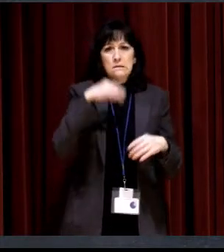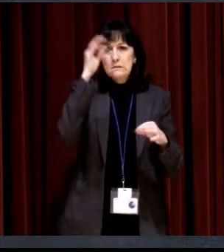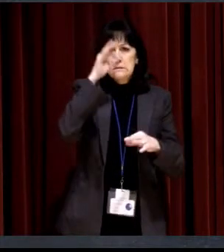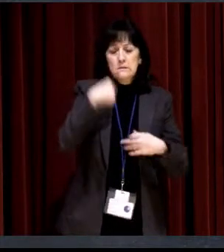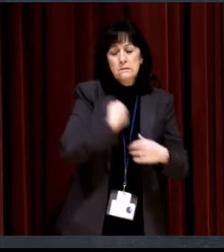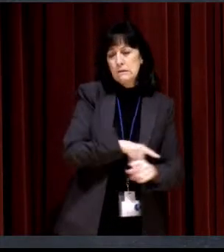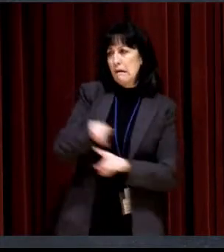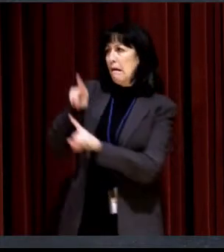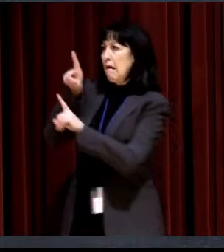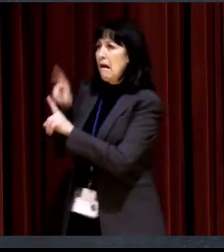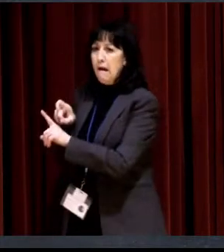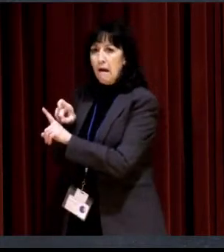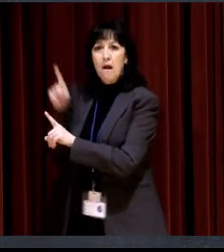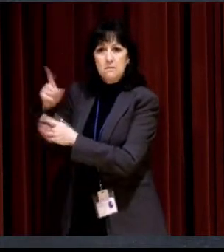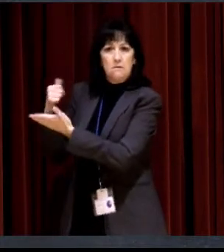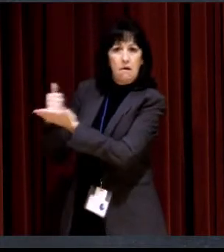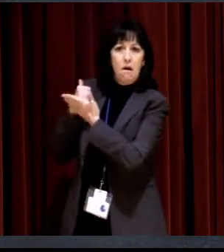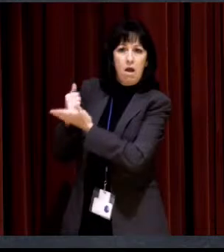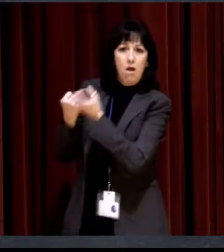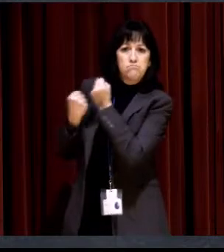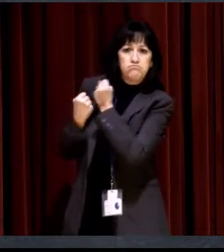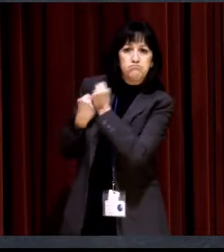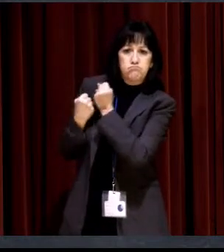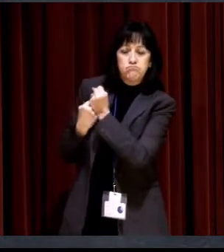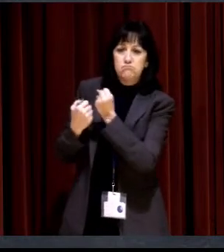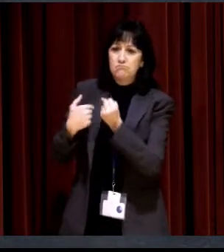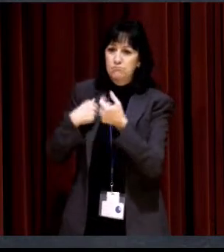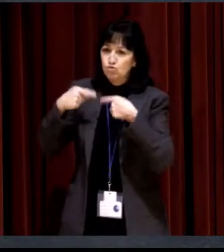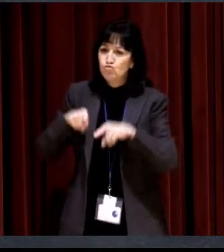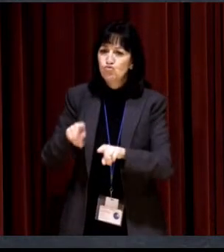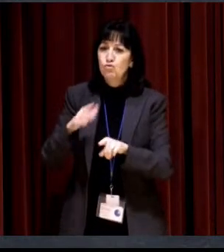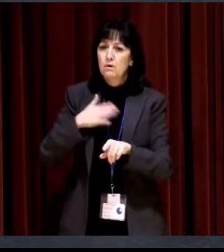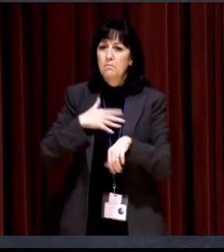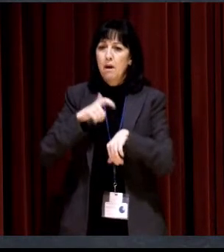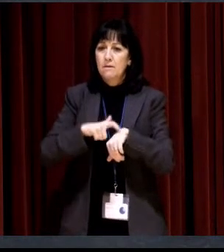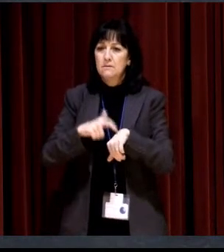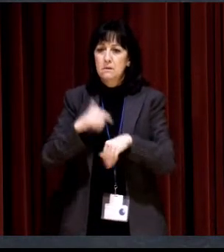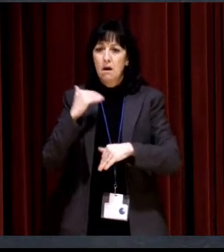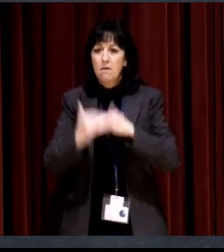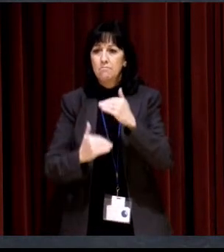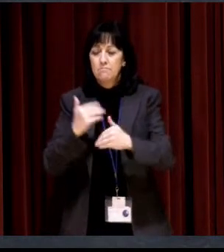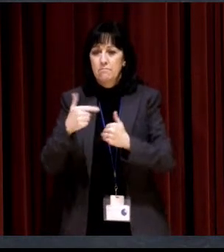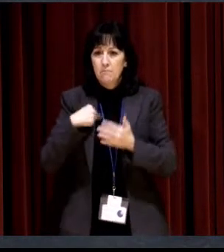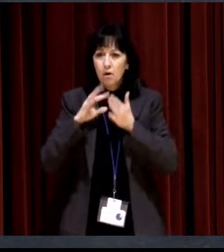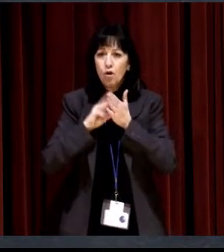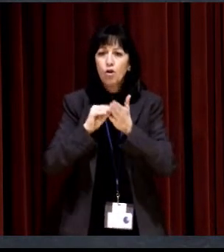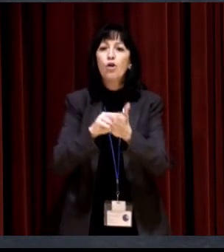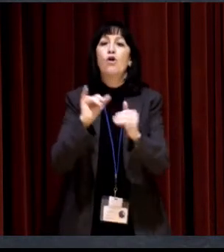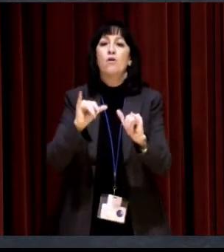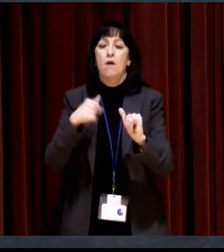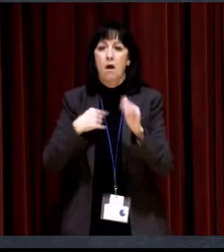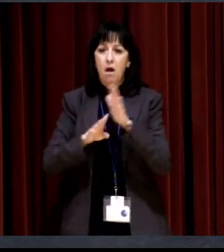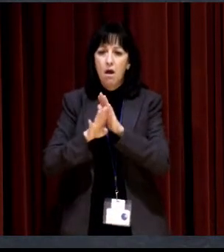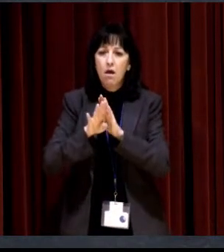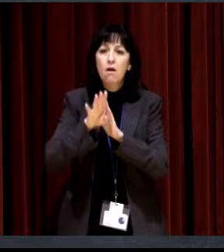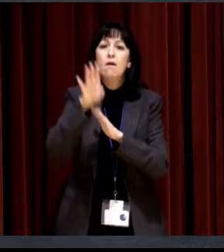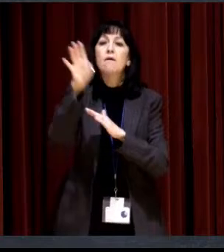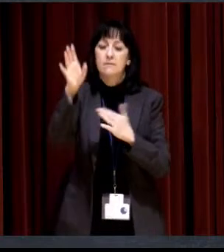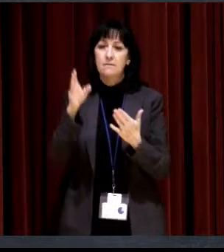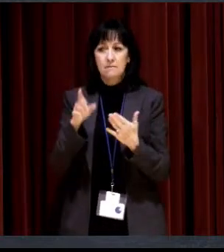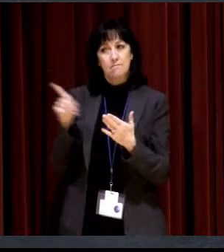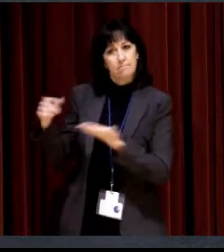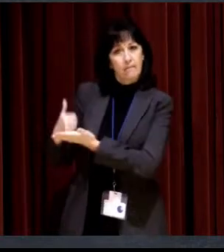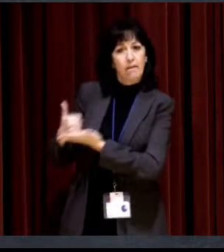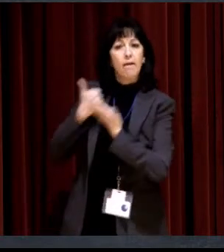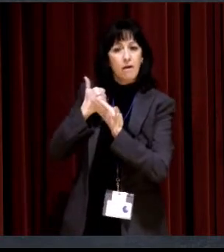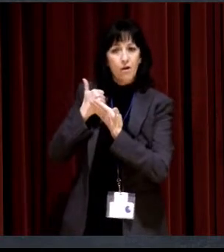any principal in the room or district, but I think if we don't give those opportunities to folks repeatedly, then we're going to ending up in the same situation